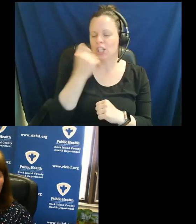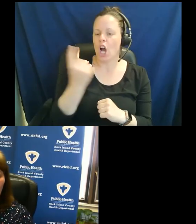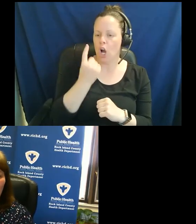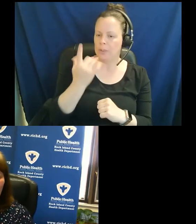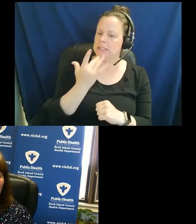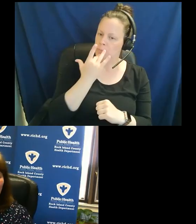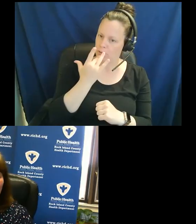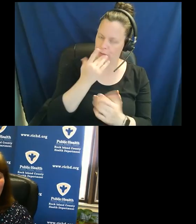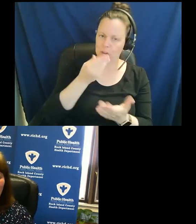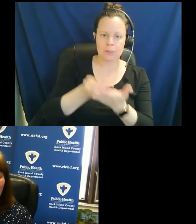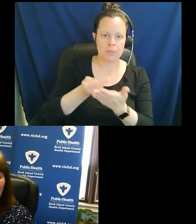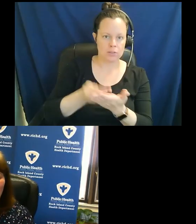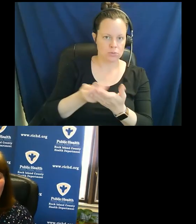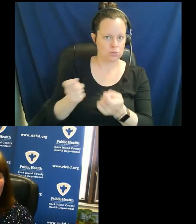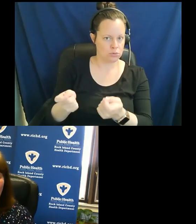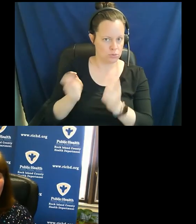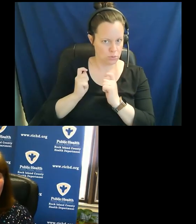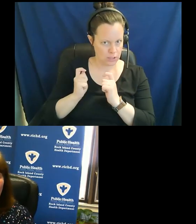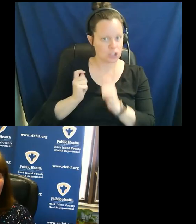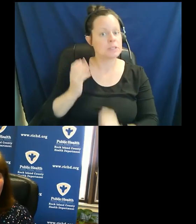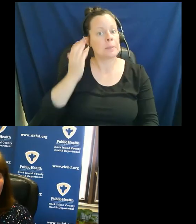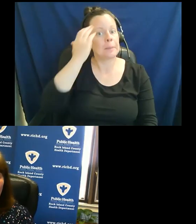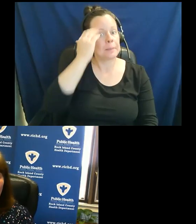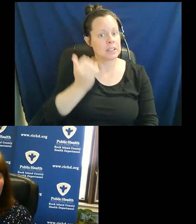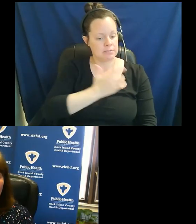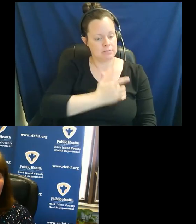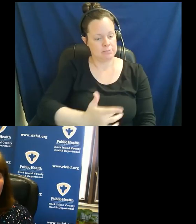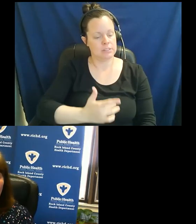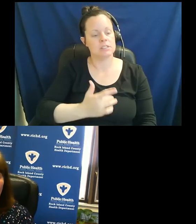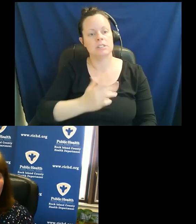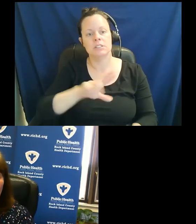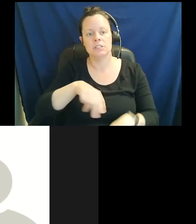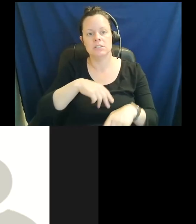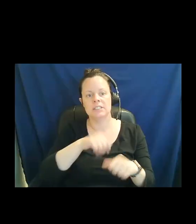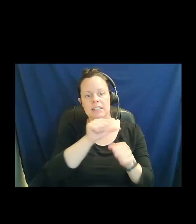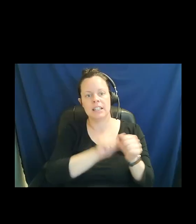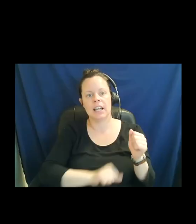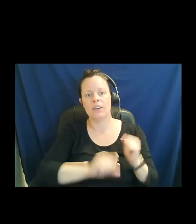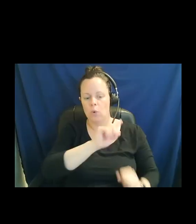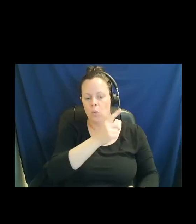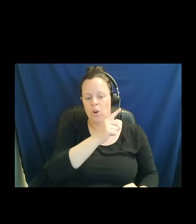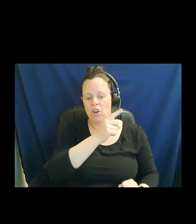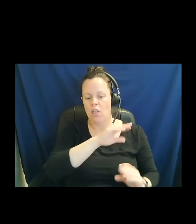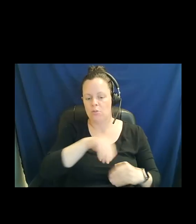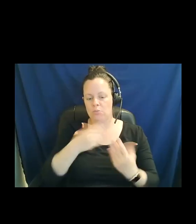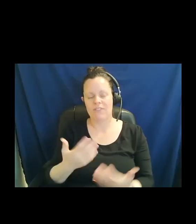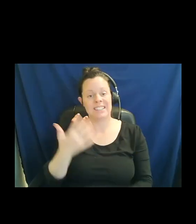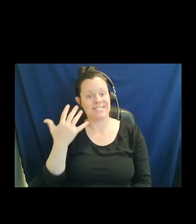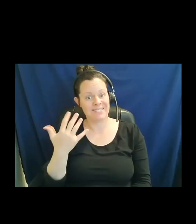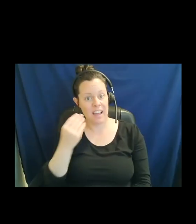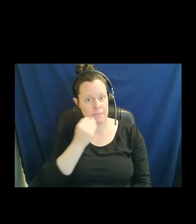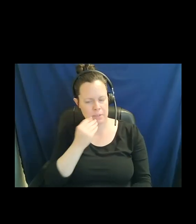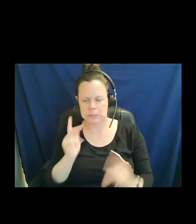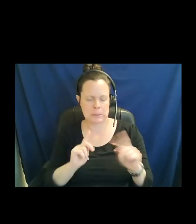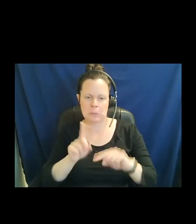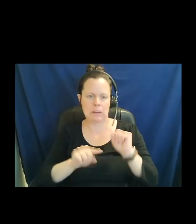donations. That because in normal times, every dollar provides 5 meals, and a person can't go to the store and